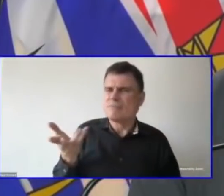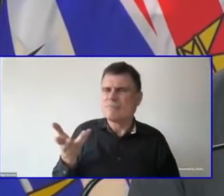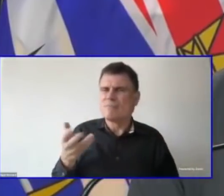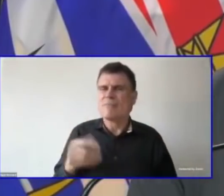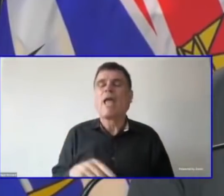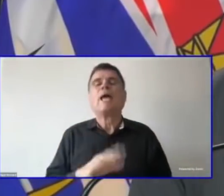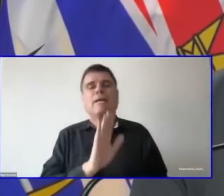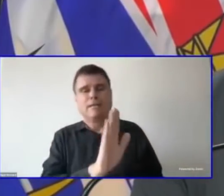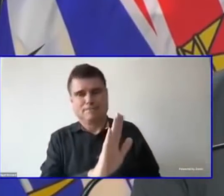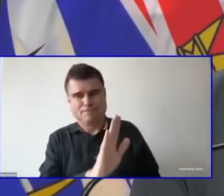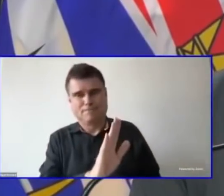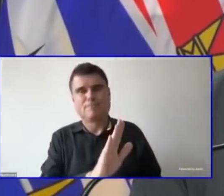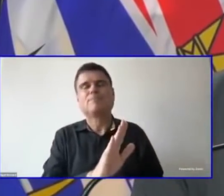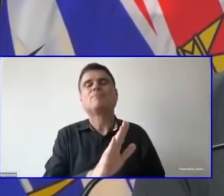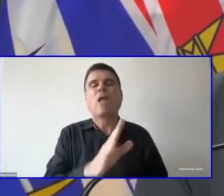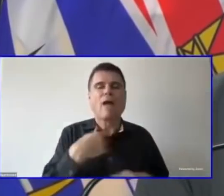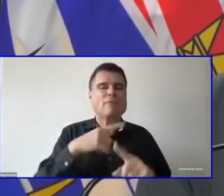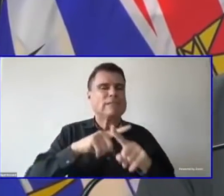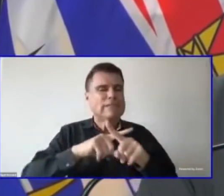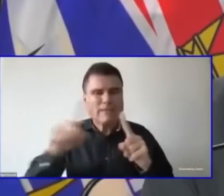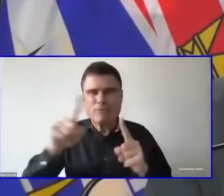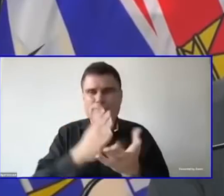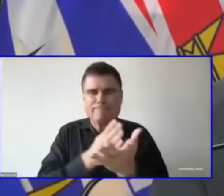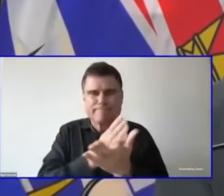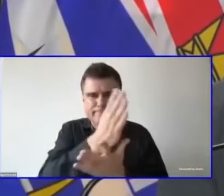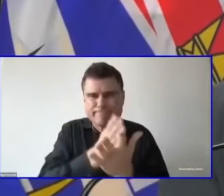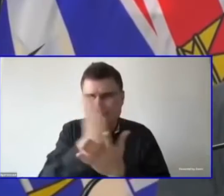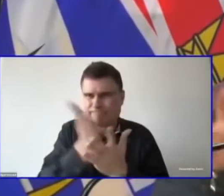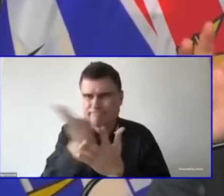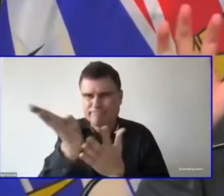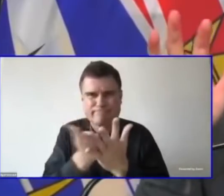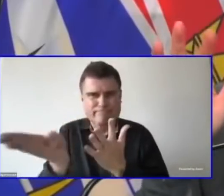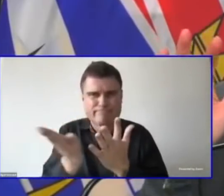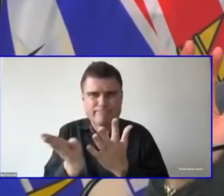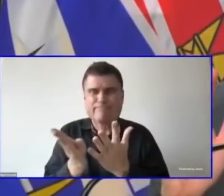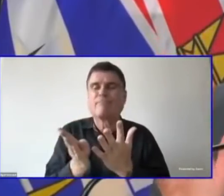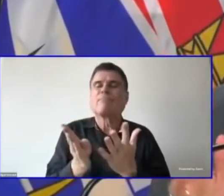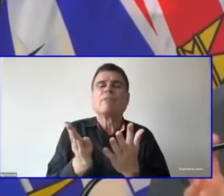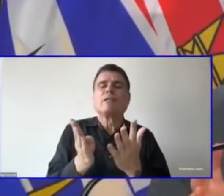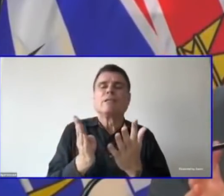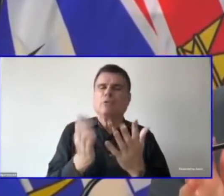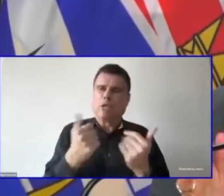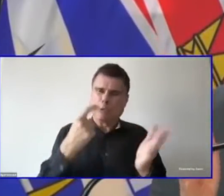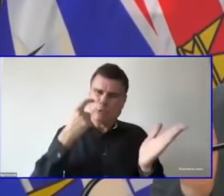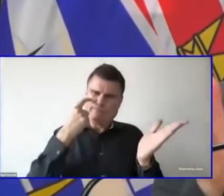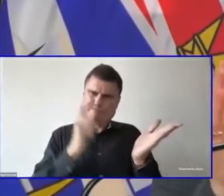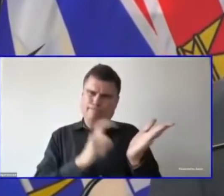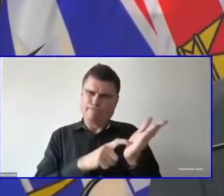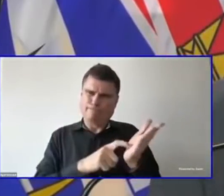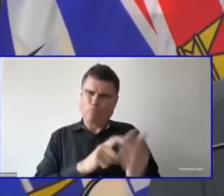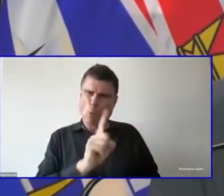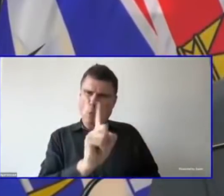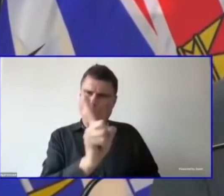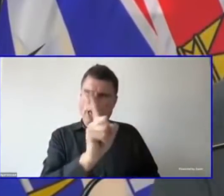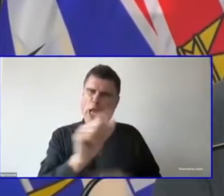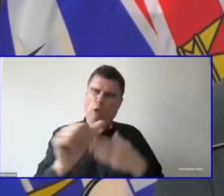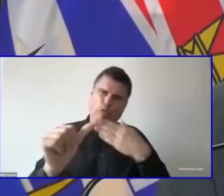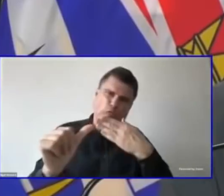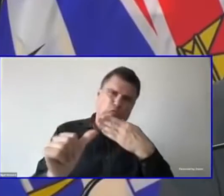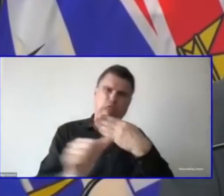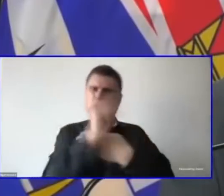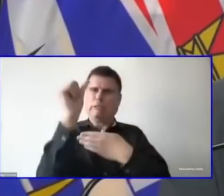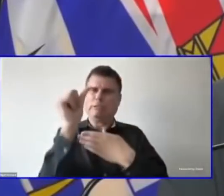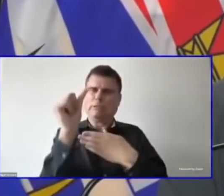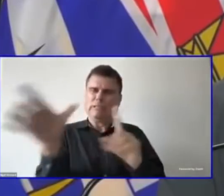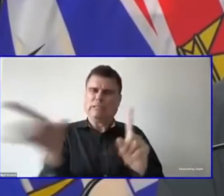impacts. And yes, it's very much trying to find the balance of the highest risk activities. And yes, movie theaters